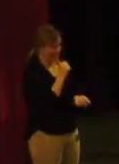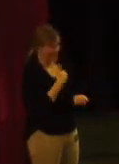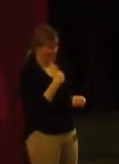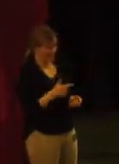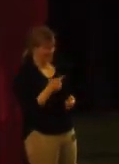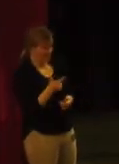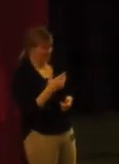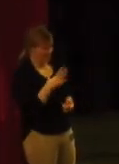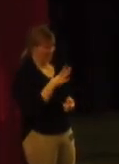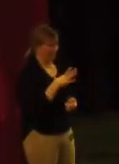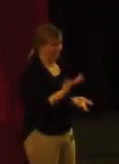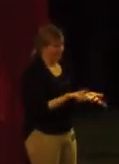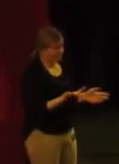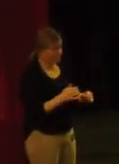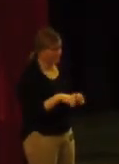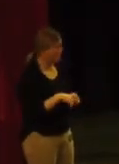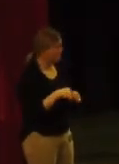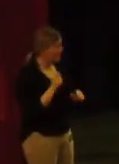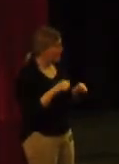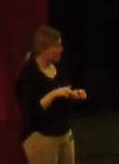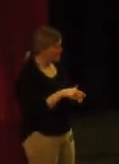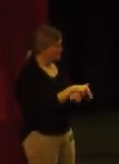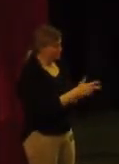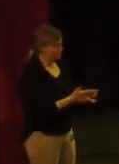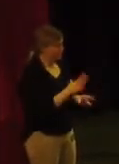be okay. I can talk my way out of anything.